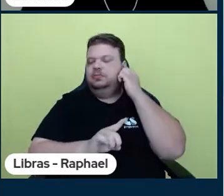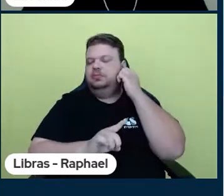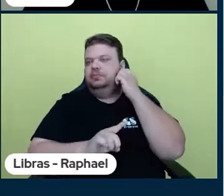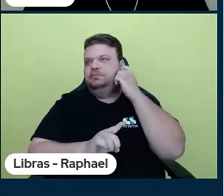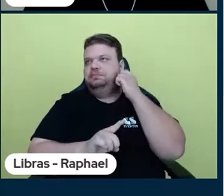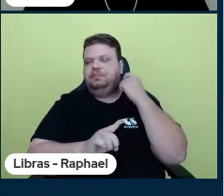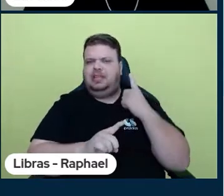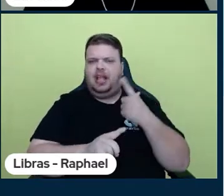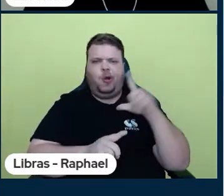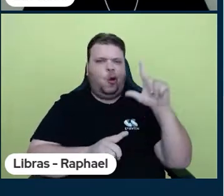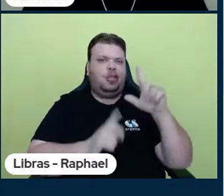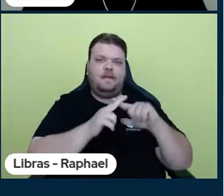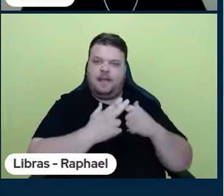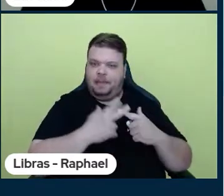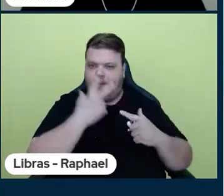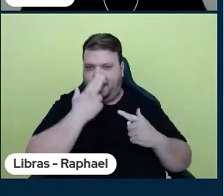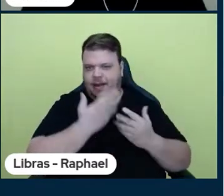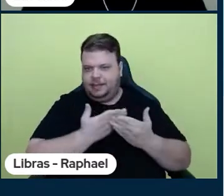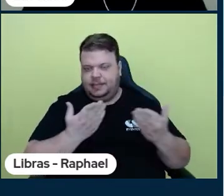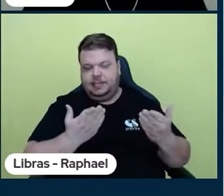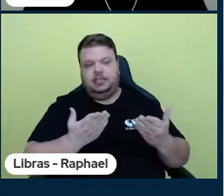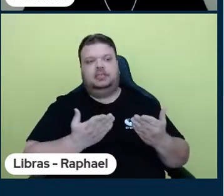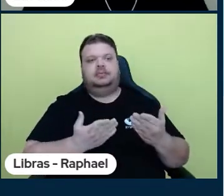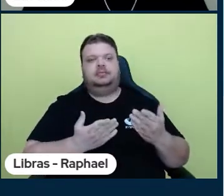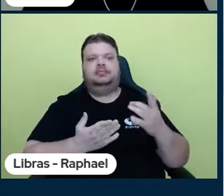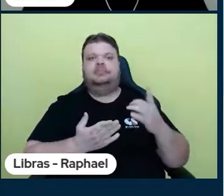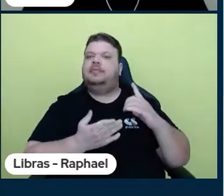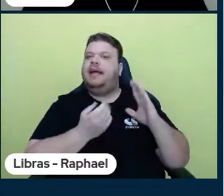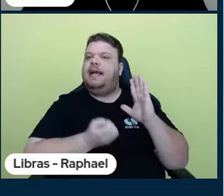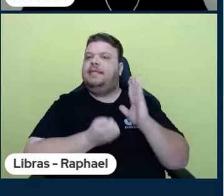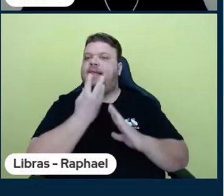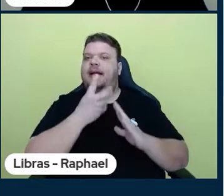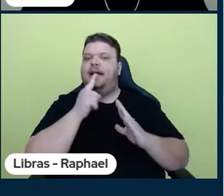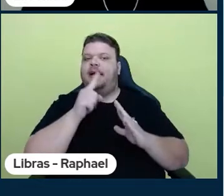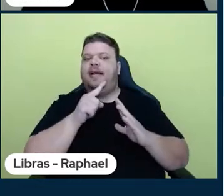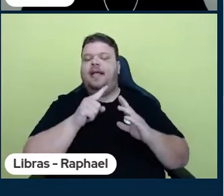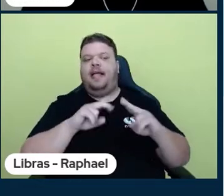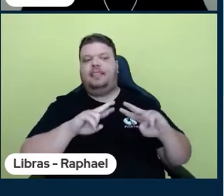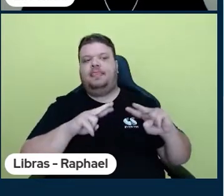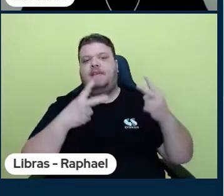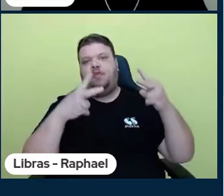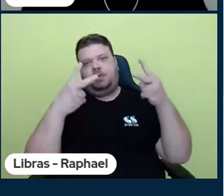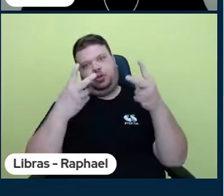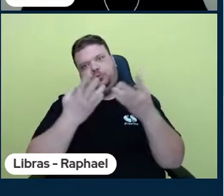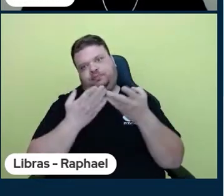other transformer-based tools similar to GPT-3 are